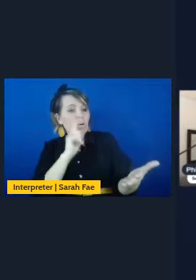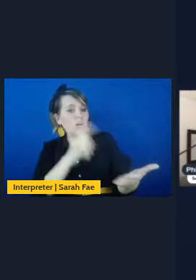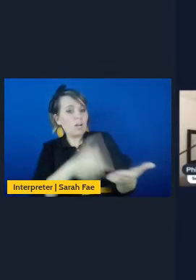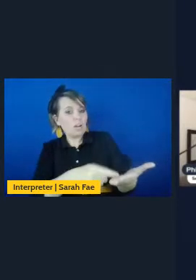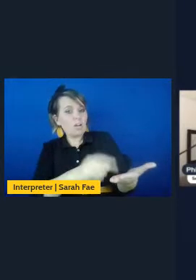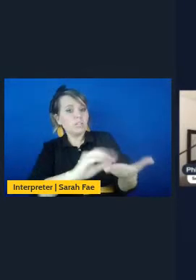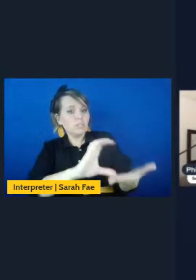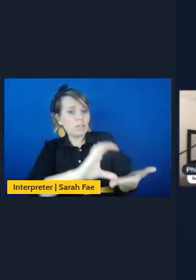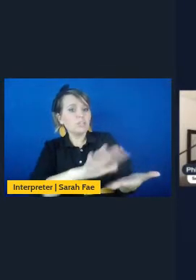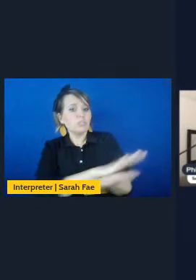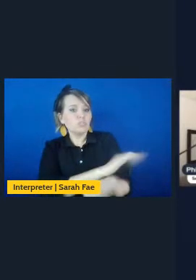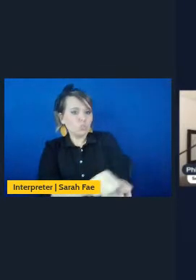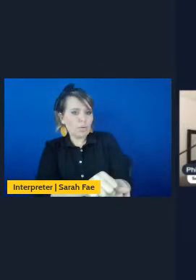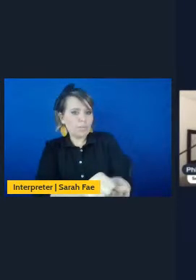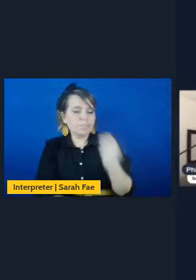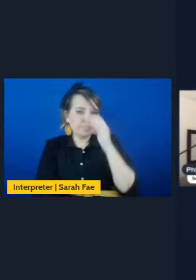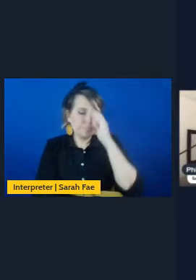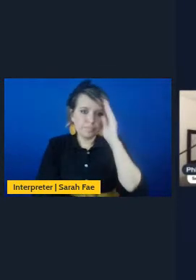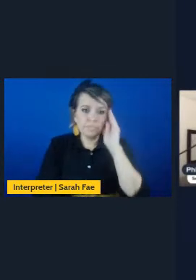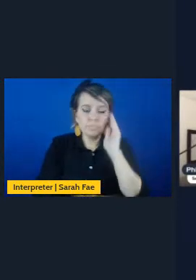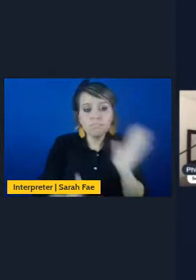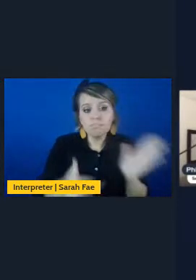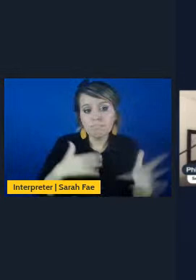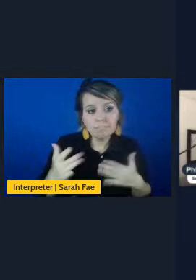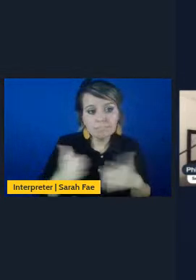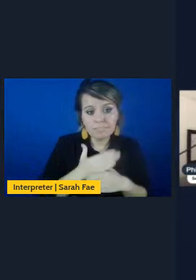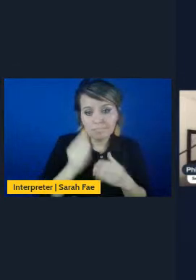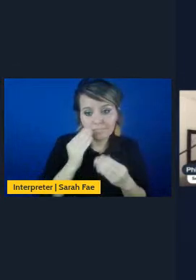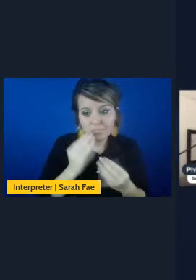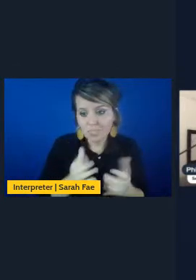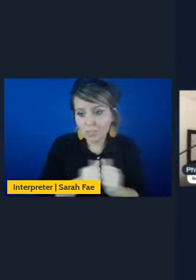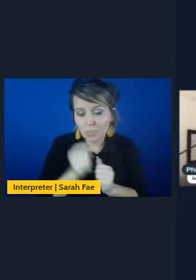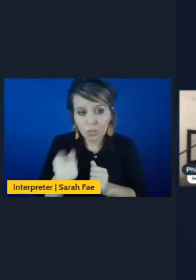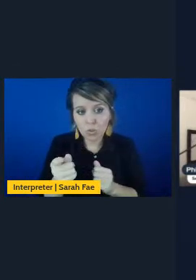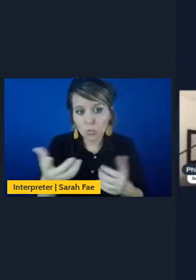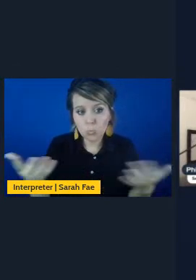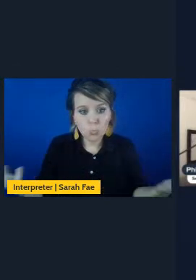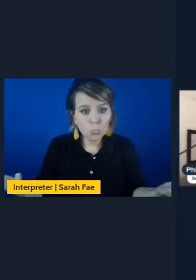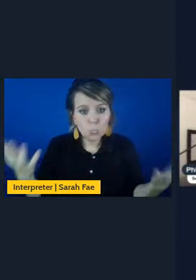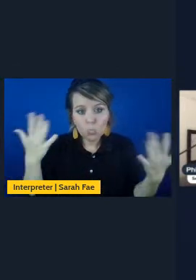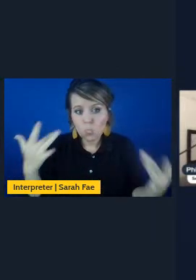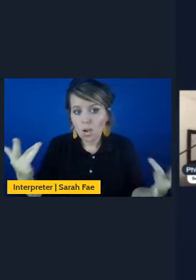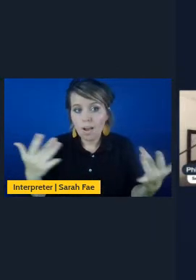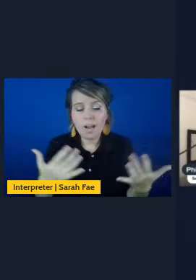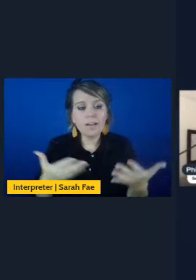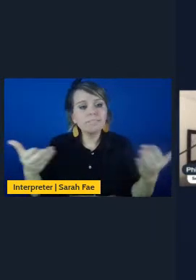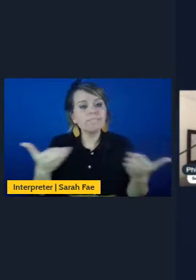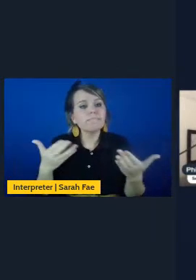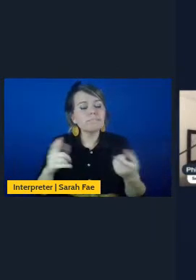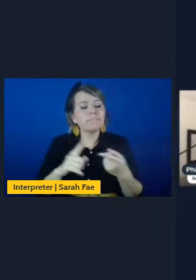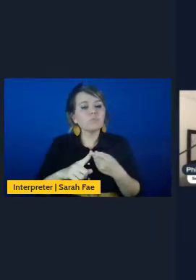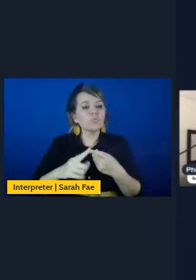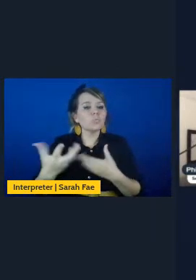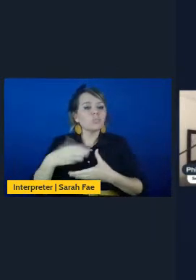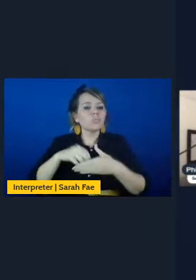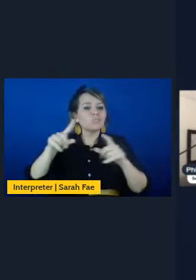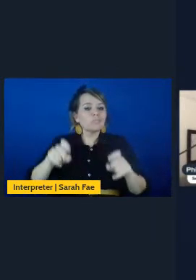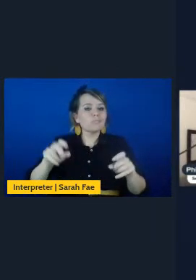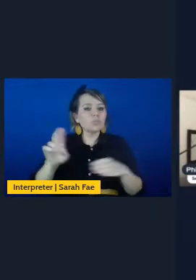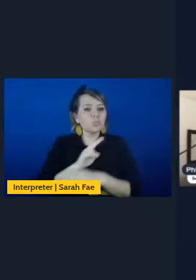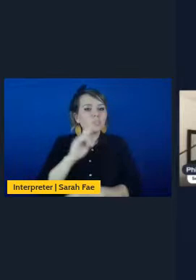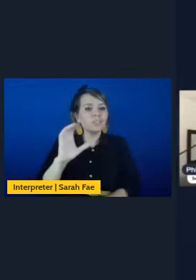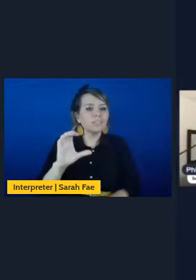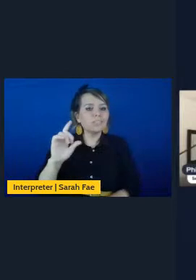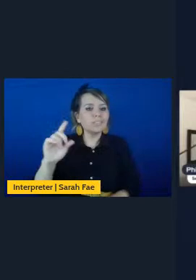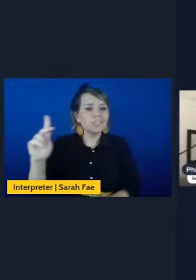Great. We're excited to share this information with you as an introduction to integration testing using CDK